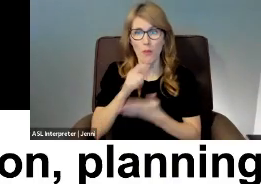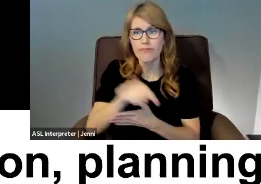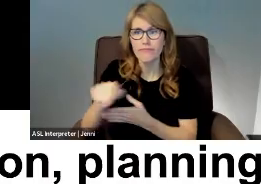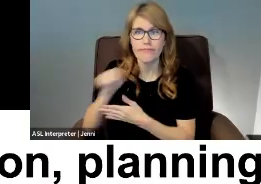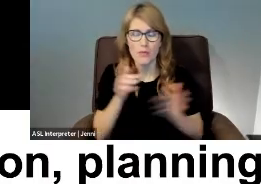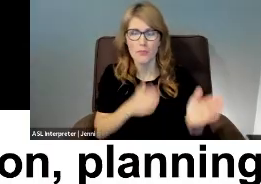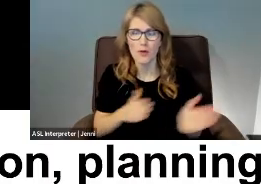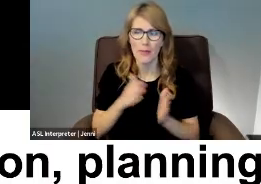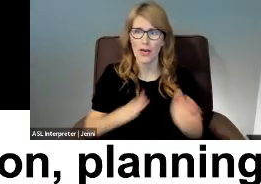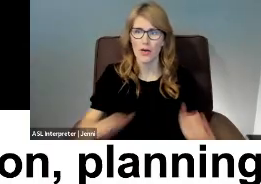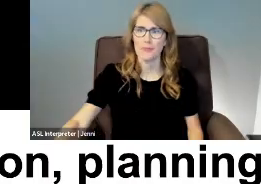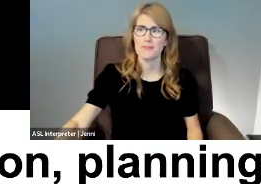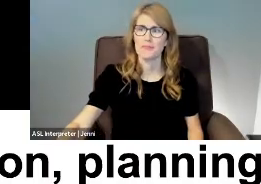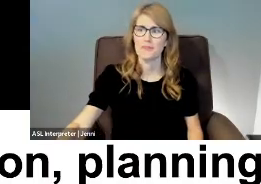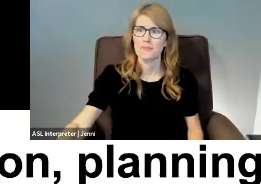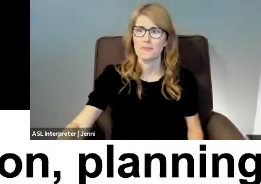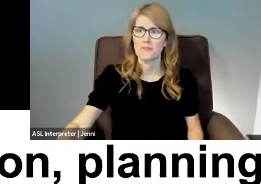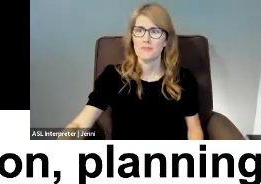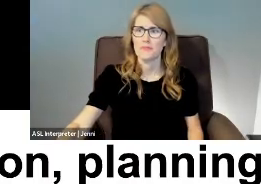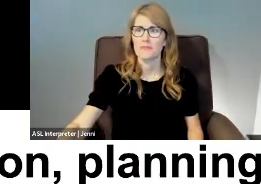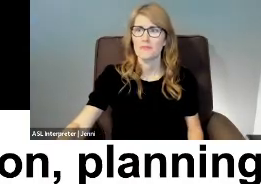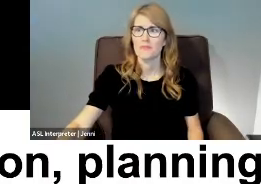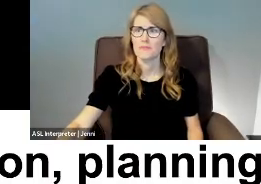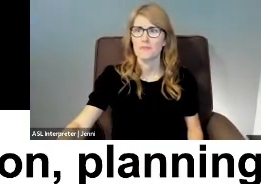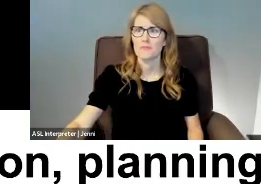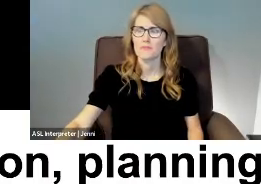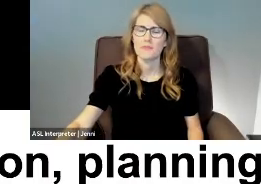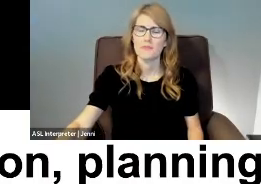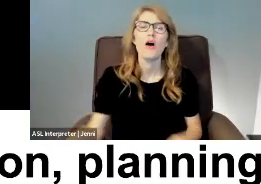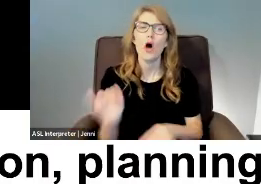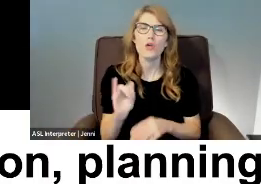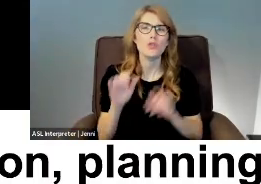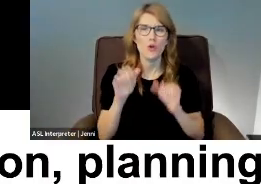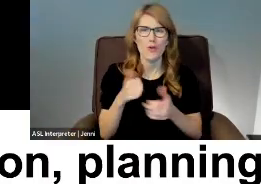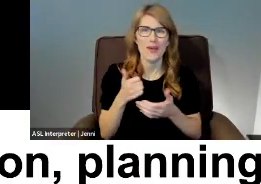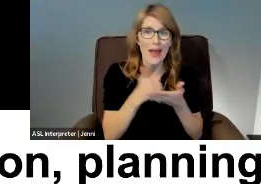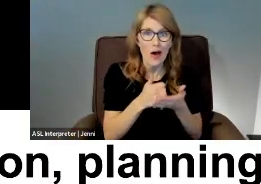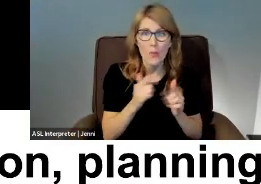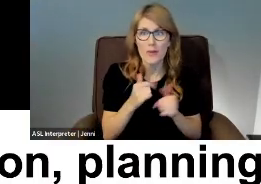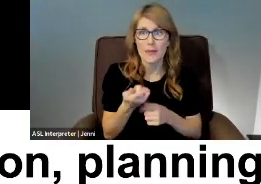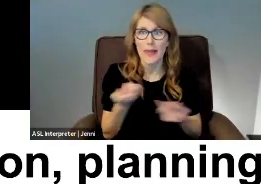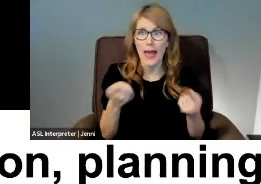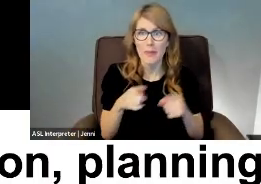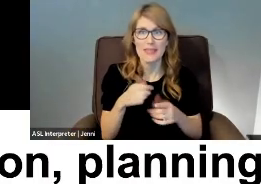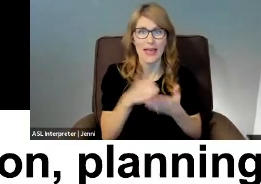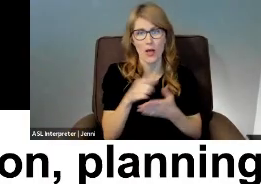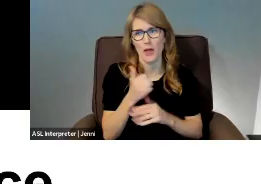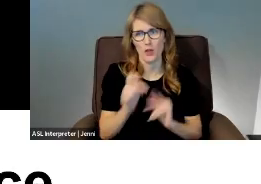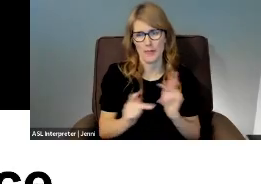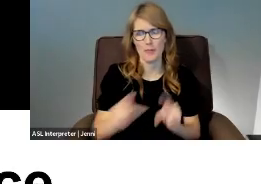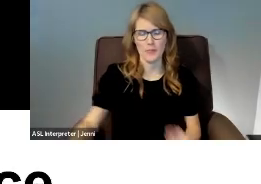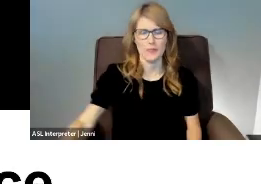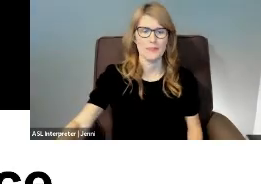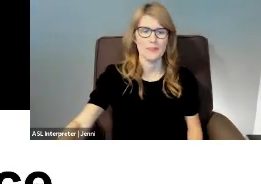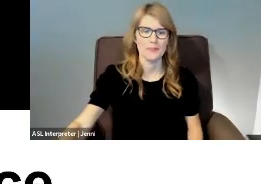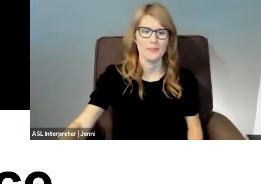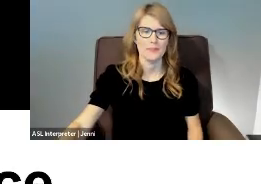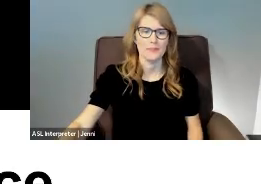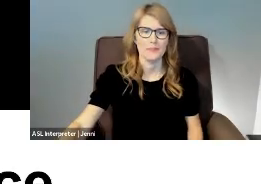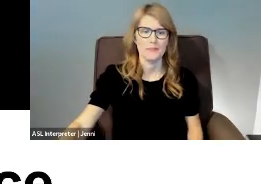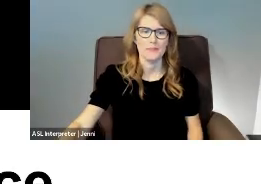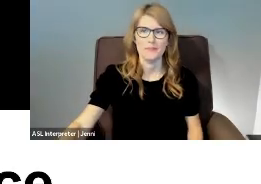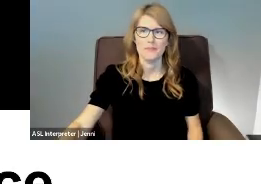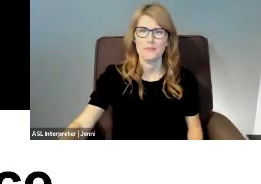you can also be the voice of reason when something happens and help others. Next slide.